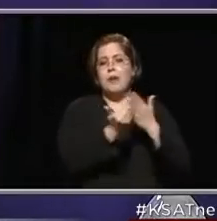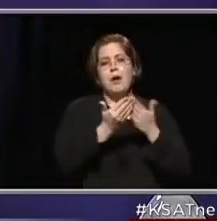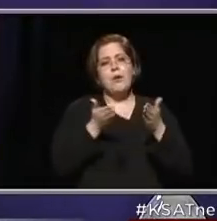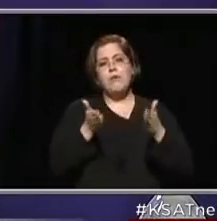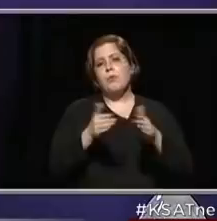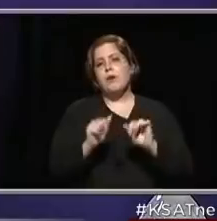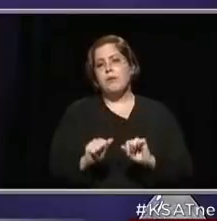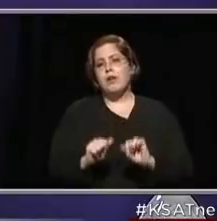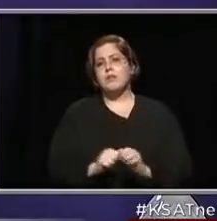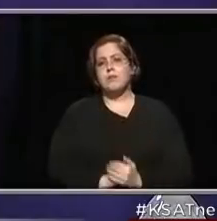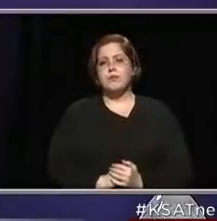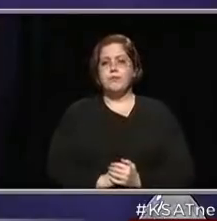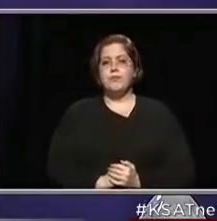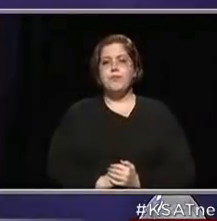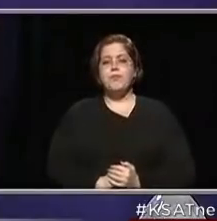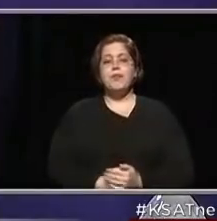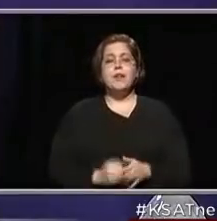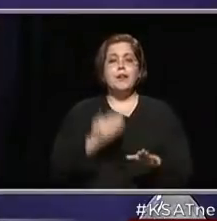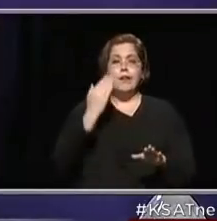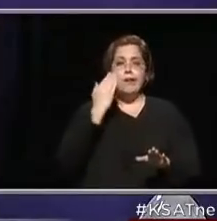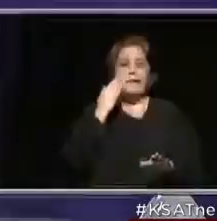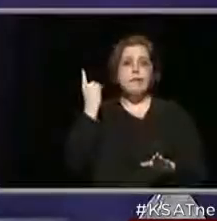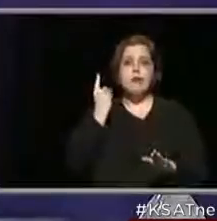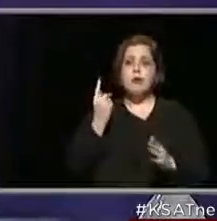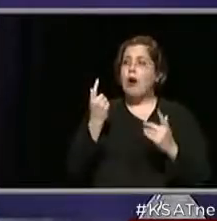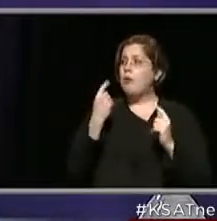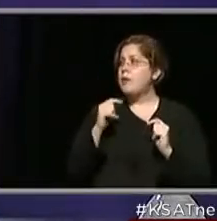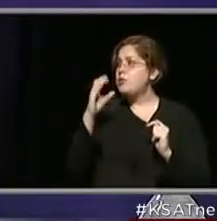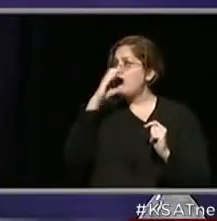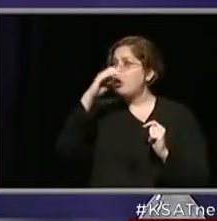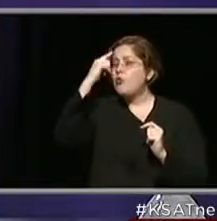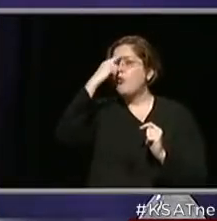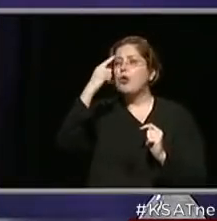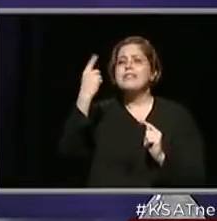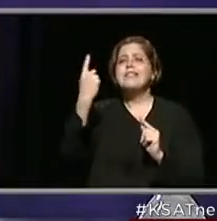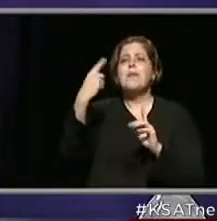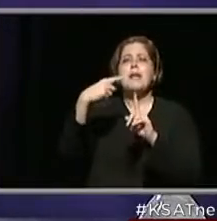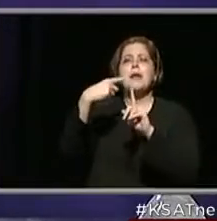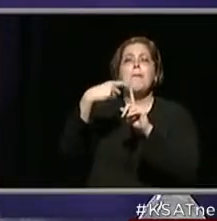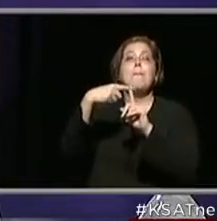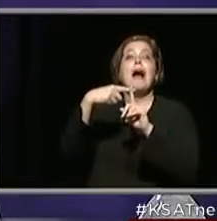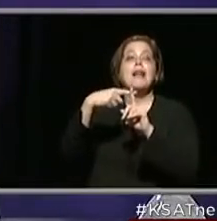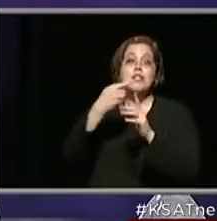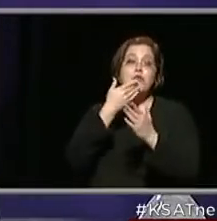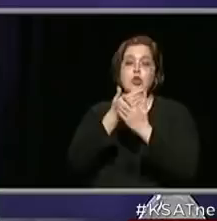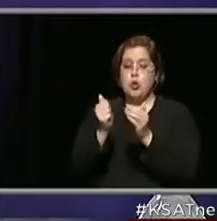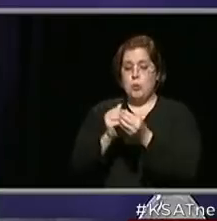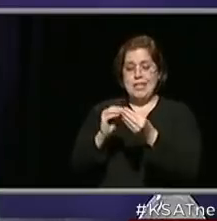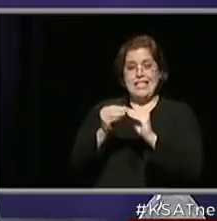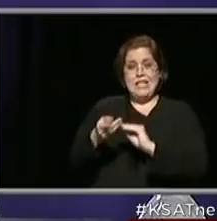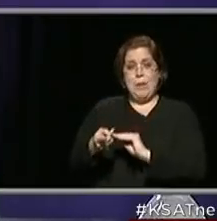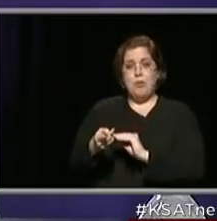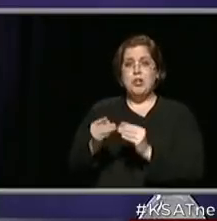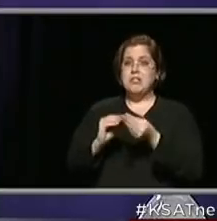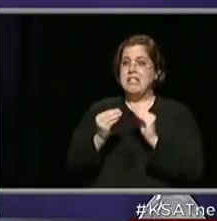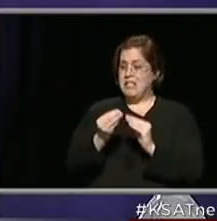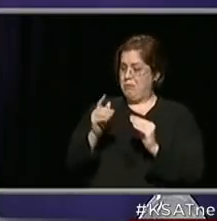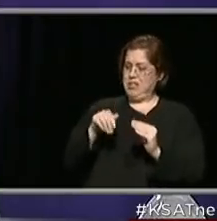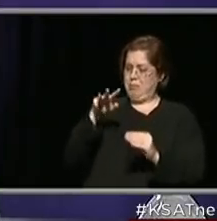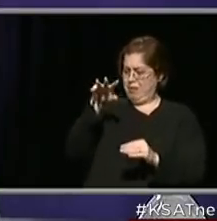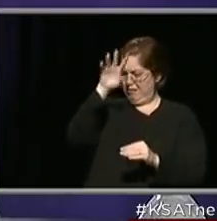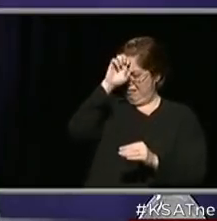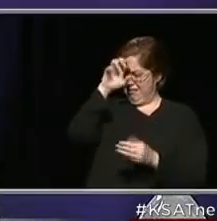can. You know, you always try to look for a silver lining in all these numbers. These numbers can be very, very